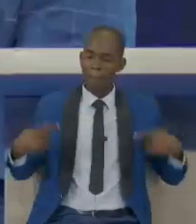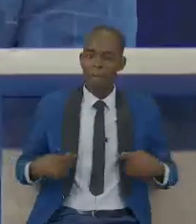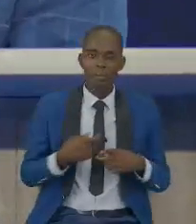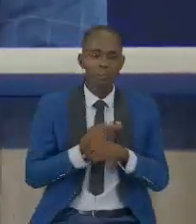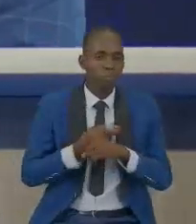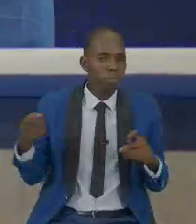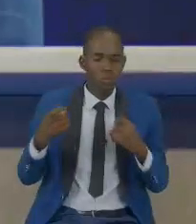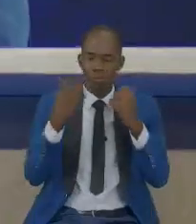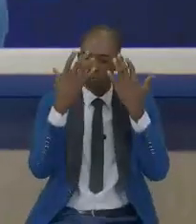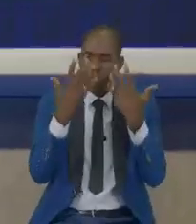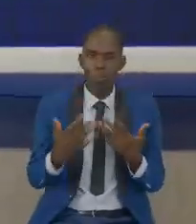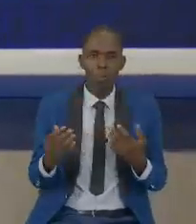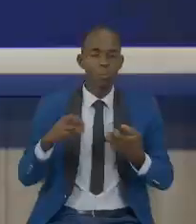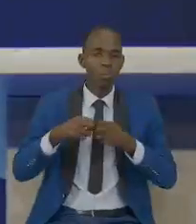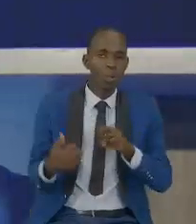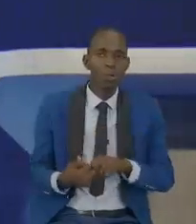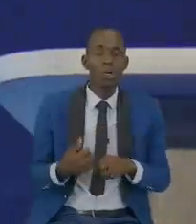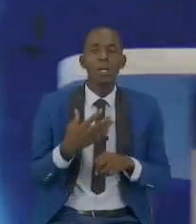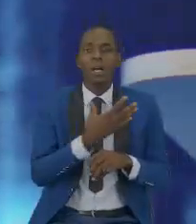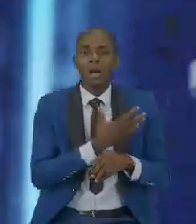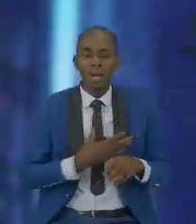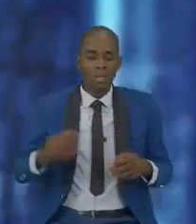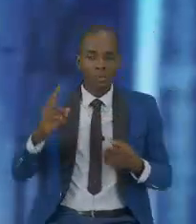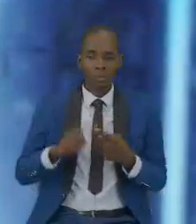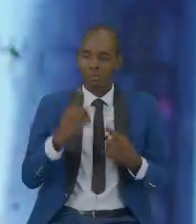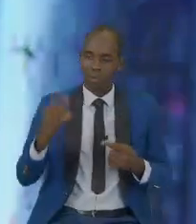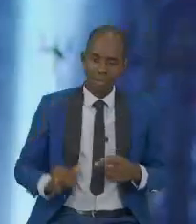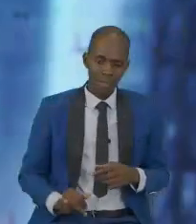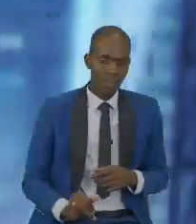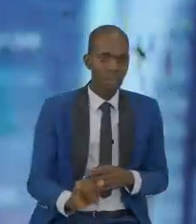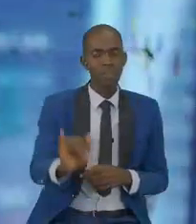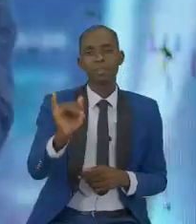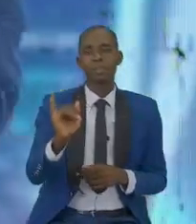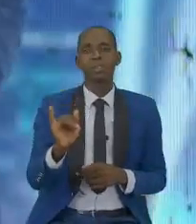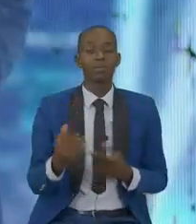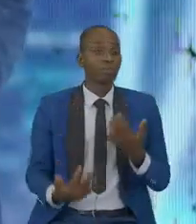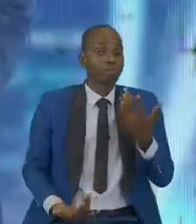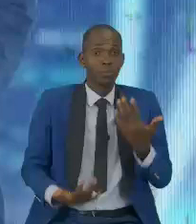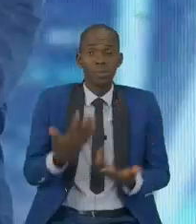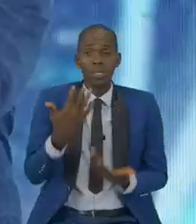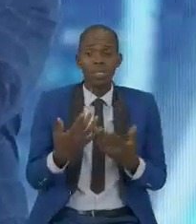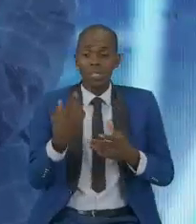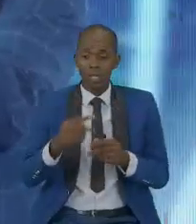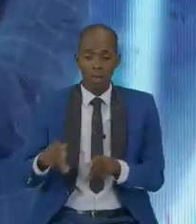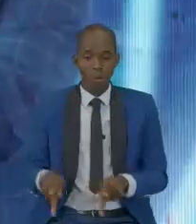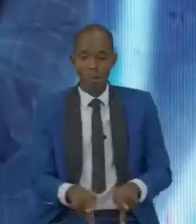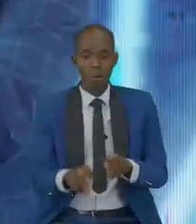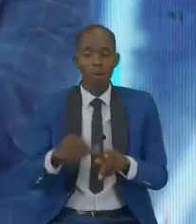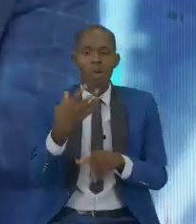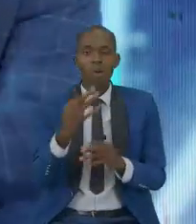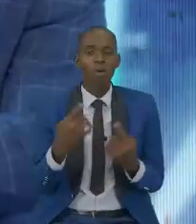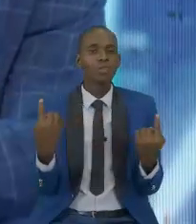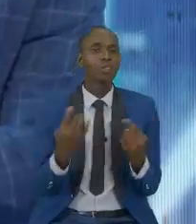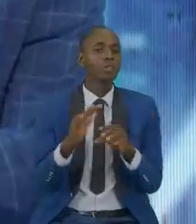of transgression leads to earthly and eternal furnace. The path of